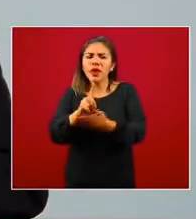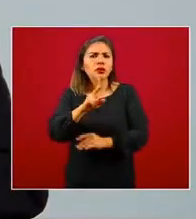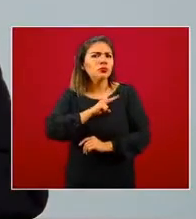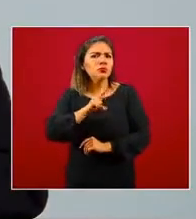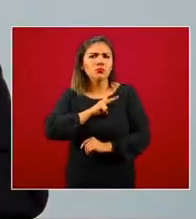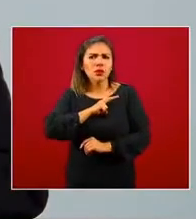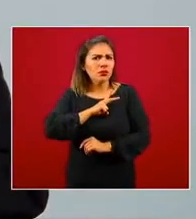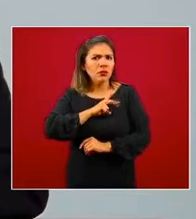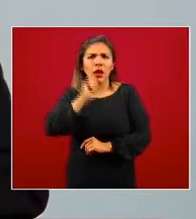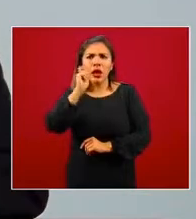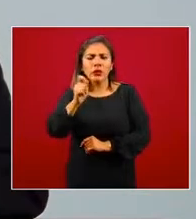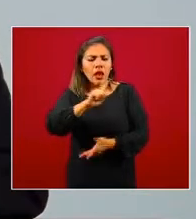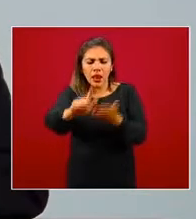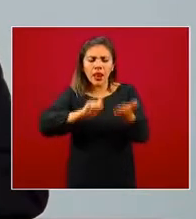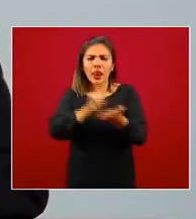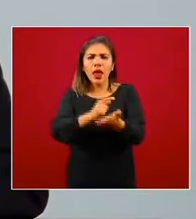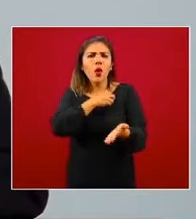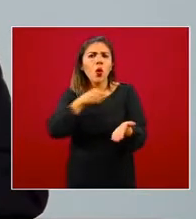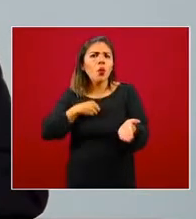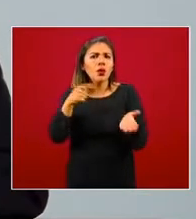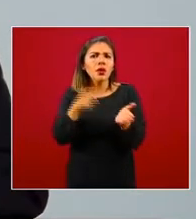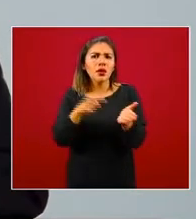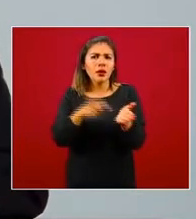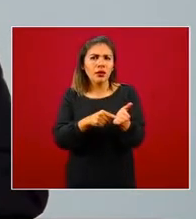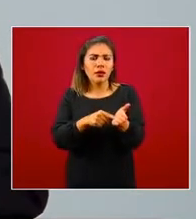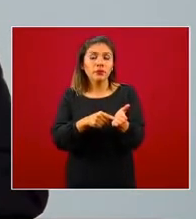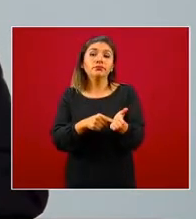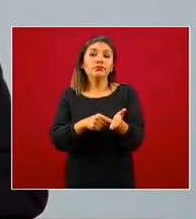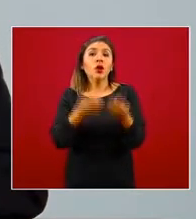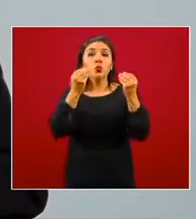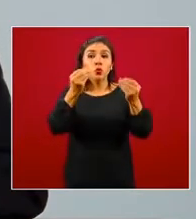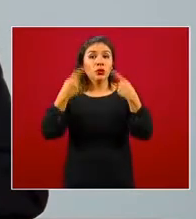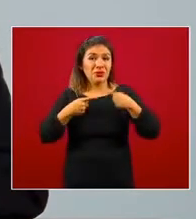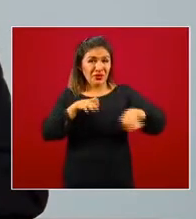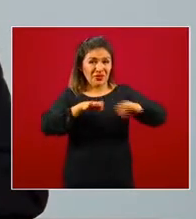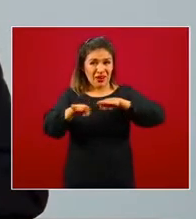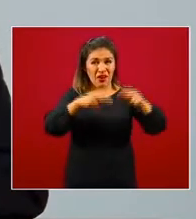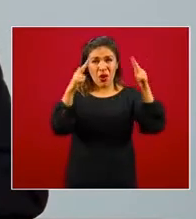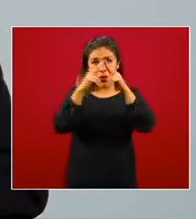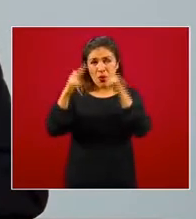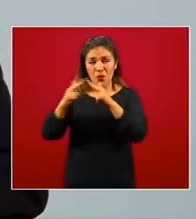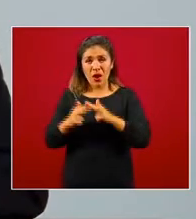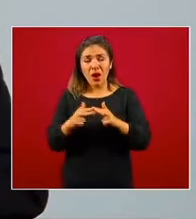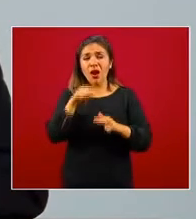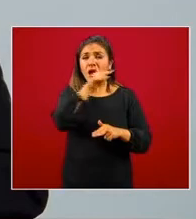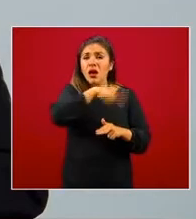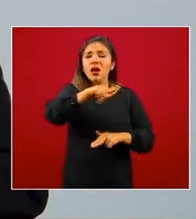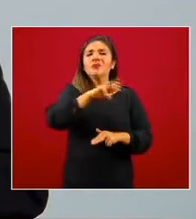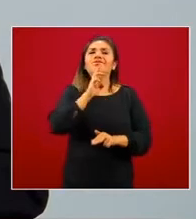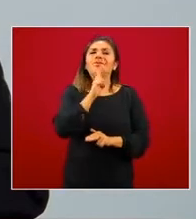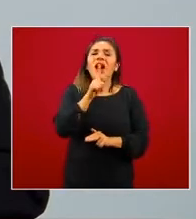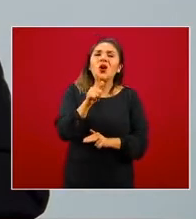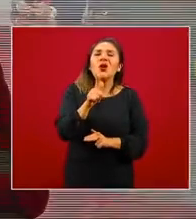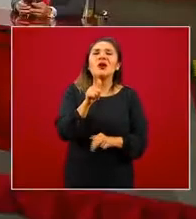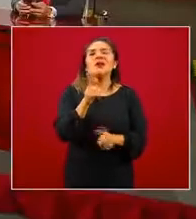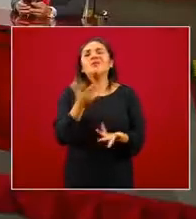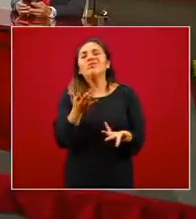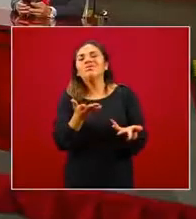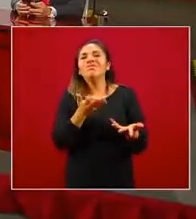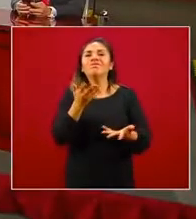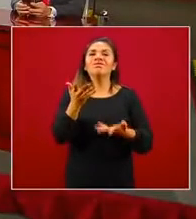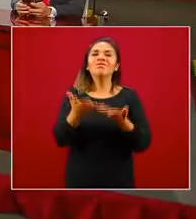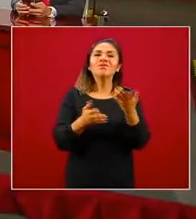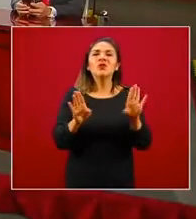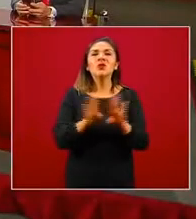is rightfully theirs, not more, not less, but what the law says. So all of these domestic